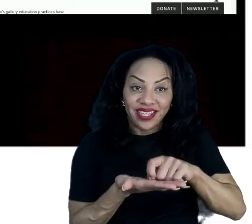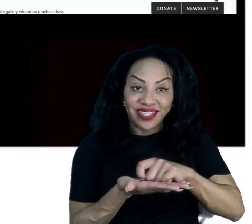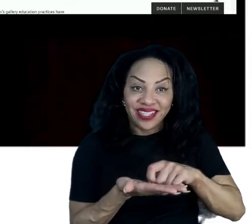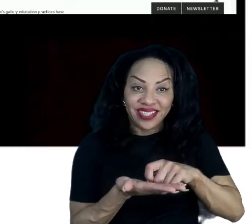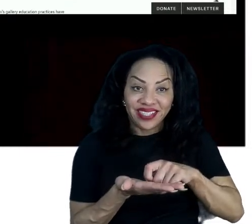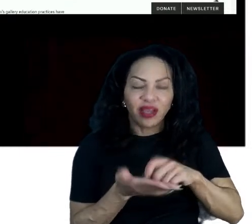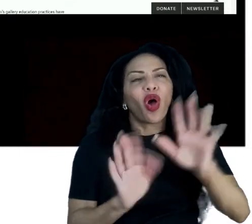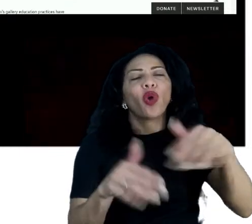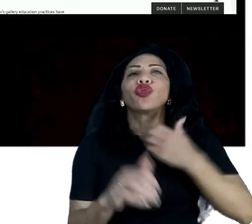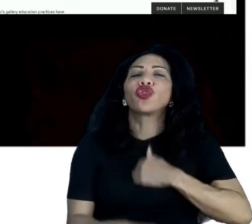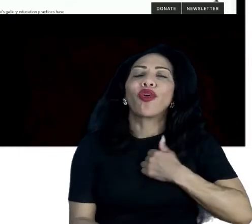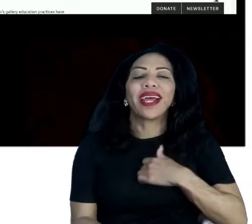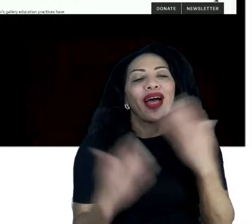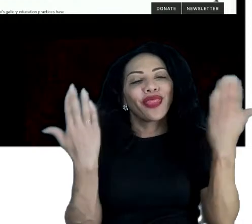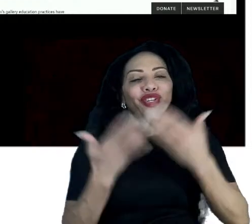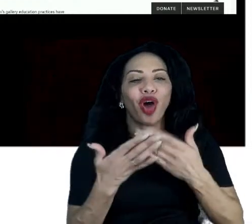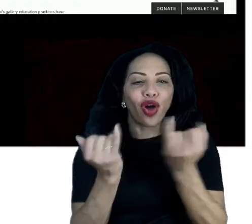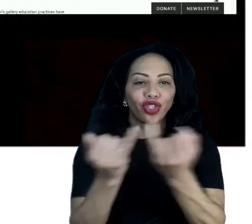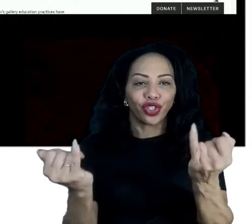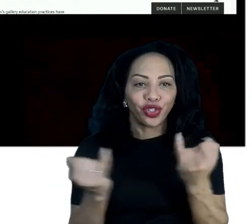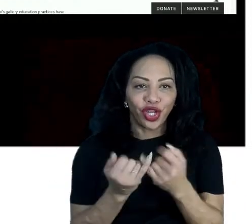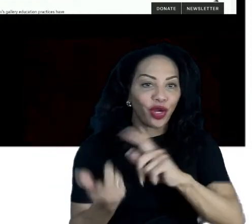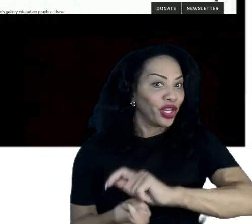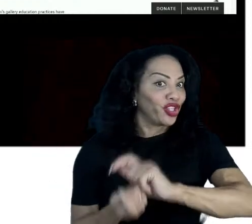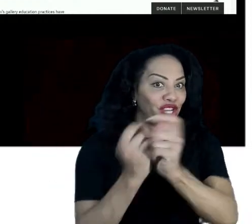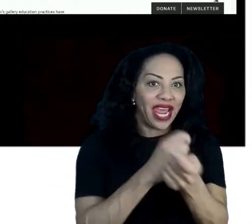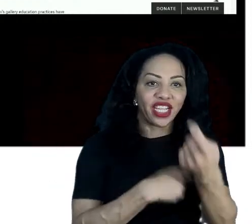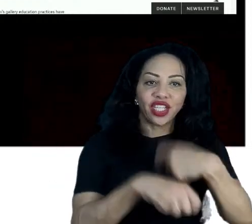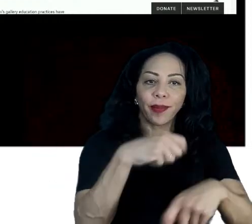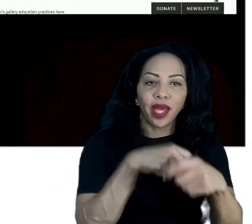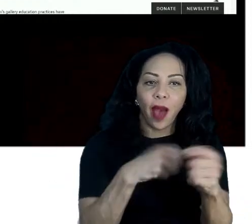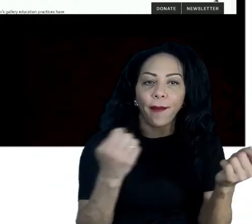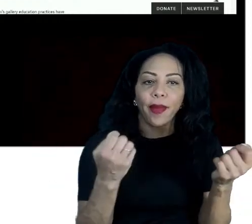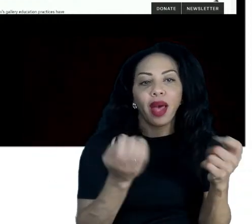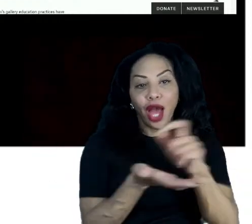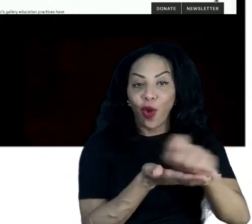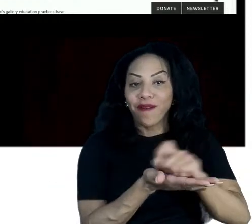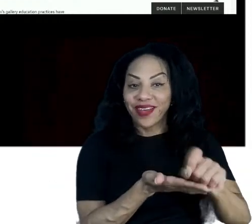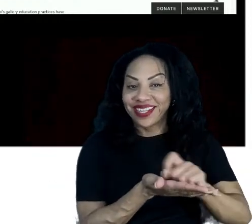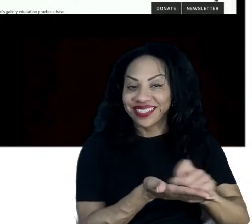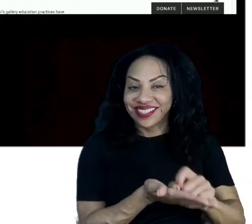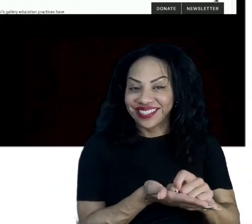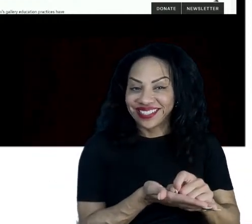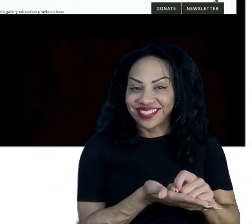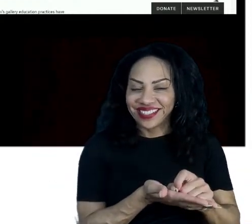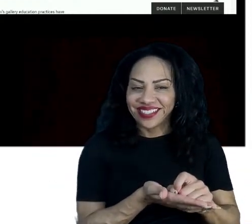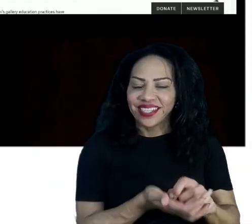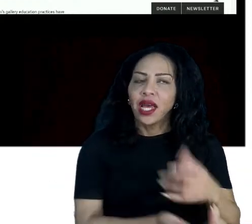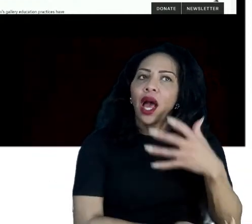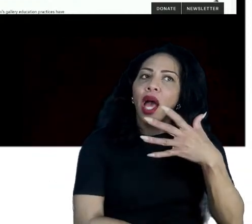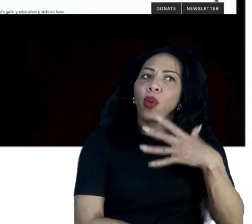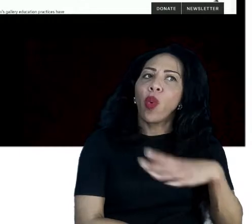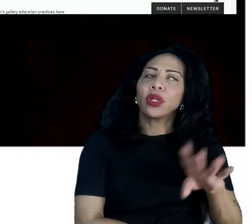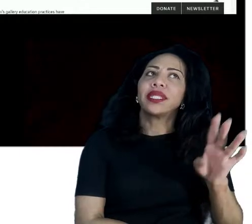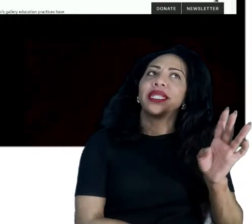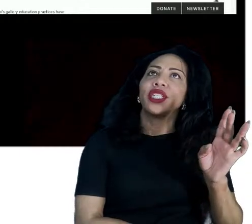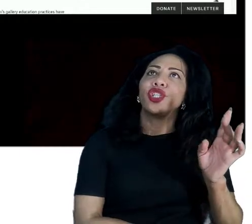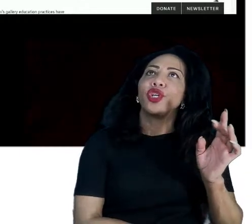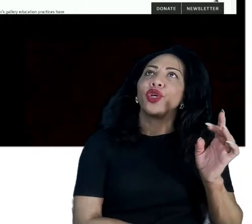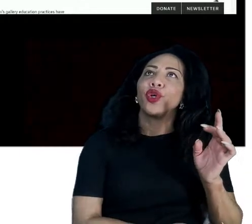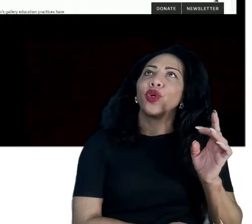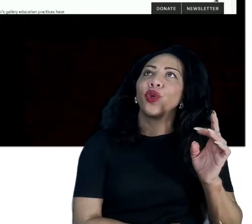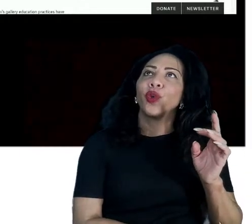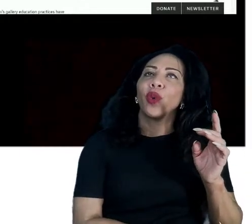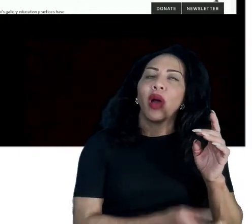rather into an office. And I wanted to find a way of weaving together my interests with archive